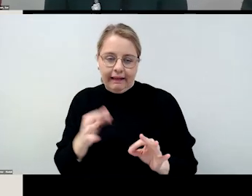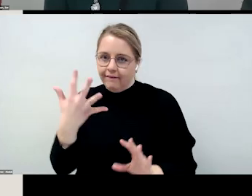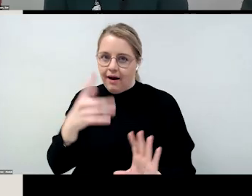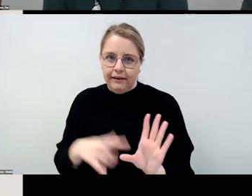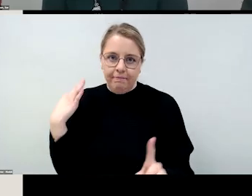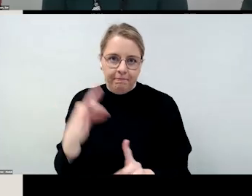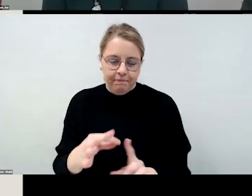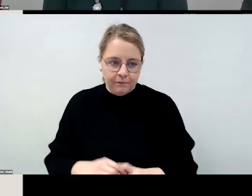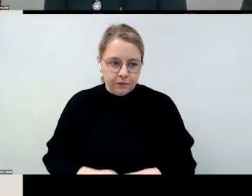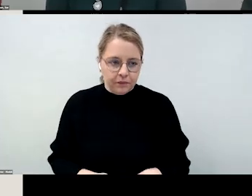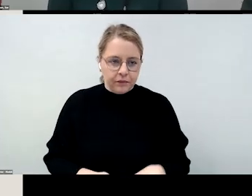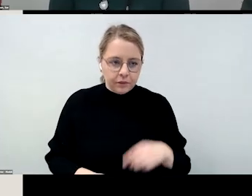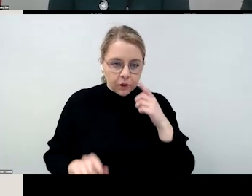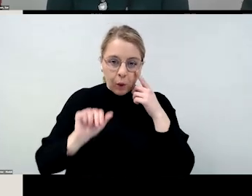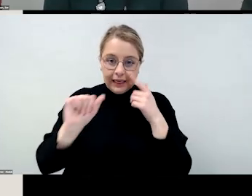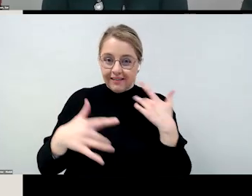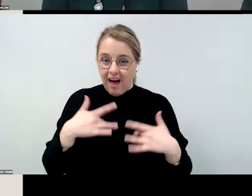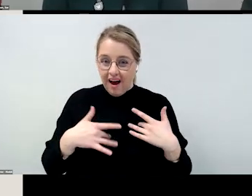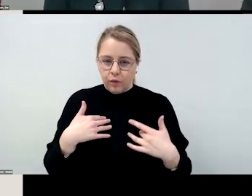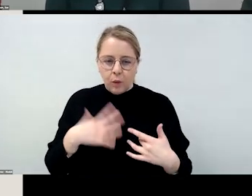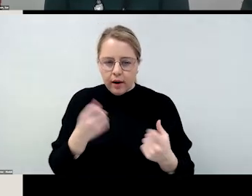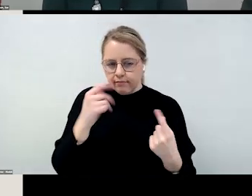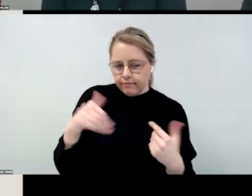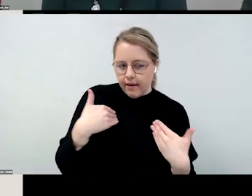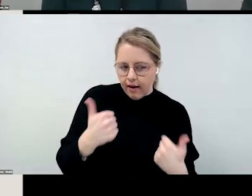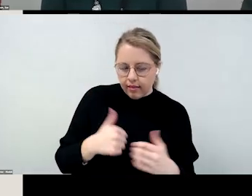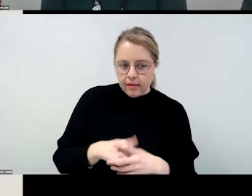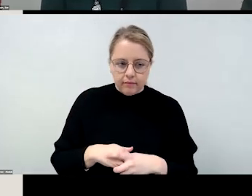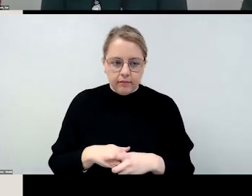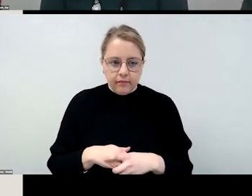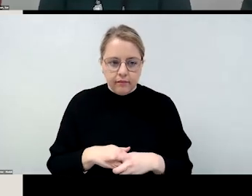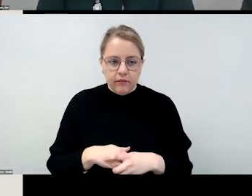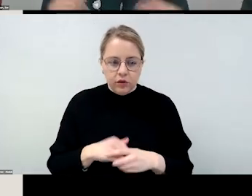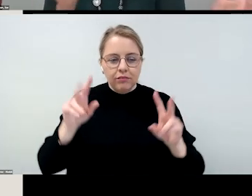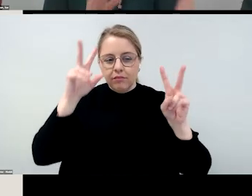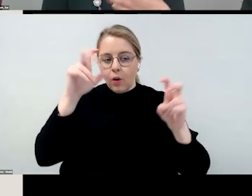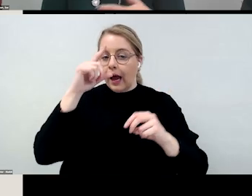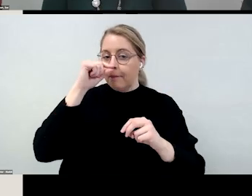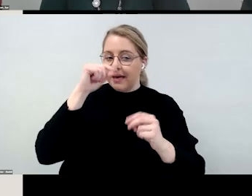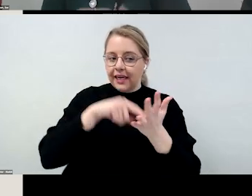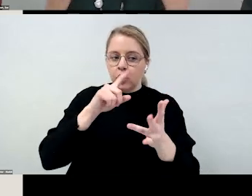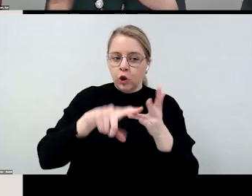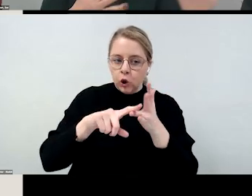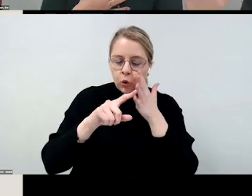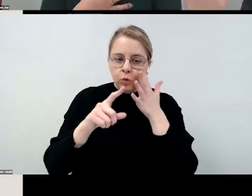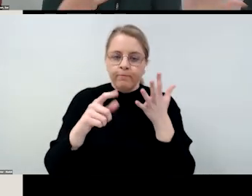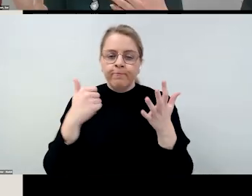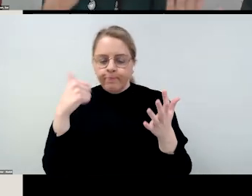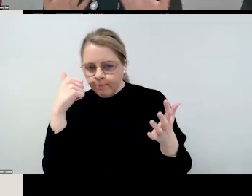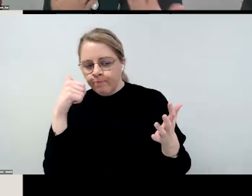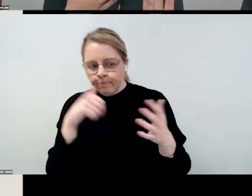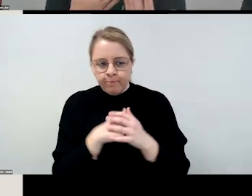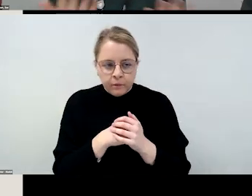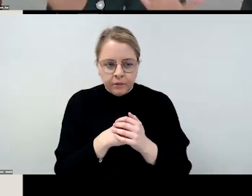journey is trying to understand his health, so the capacity to perceive. And as I go through this part, maybe have a think about